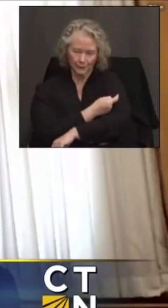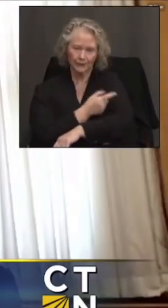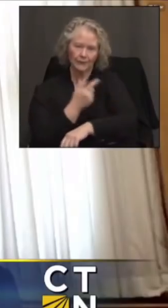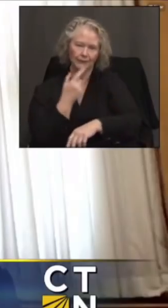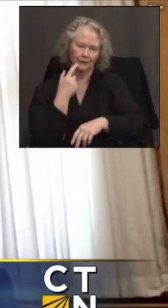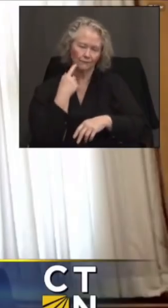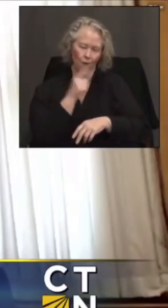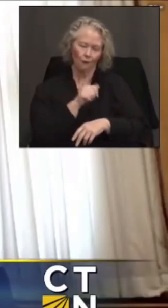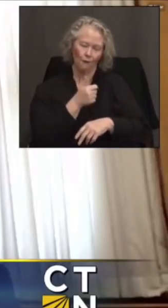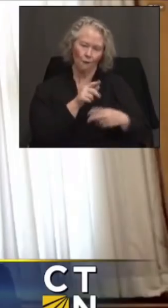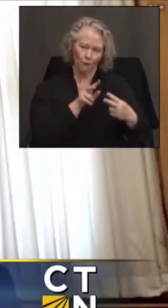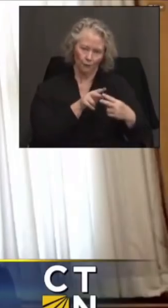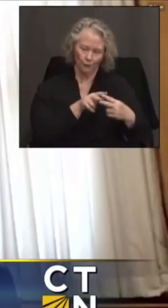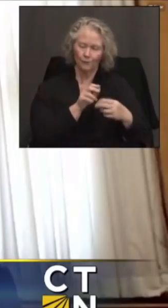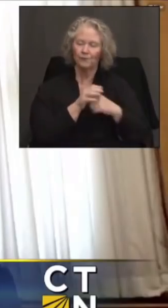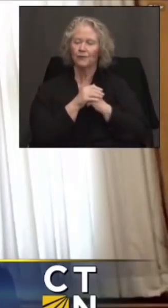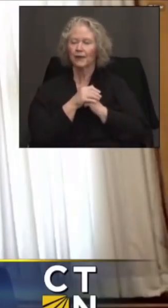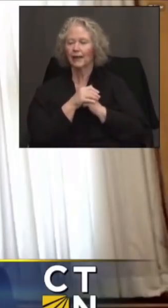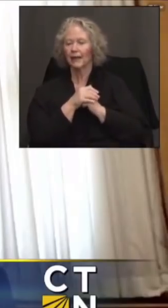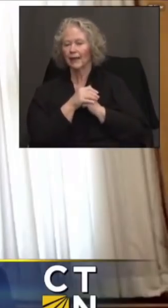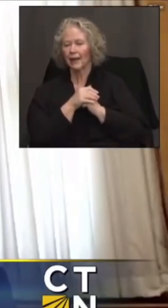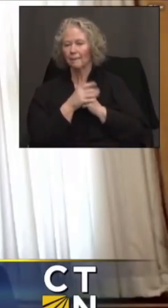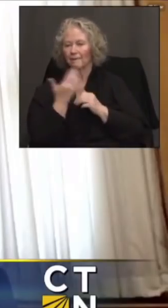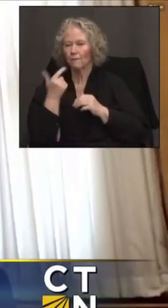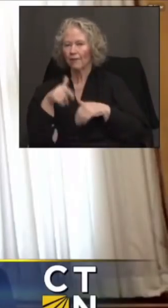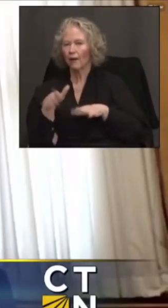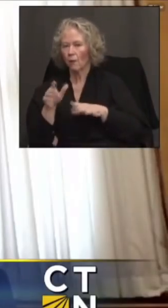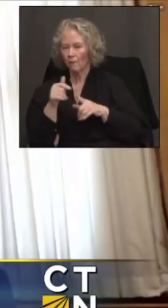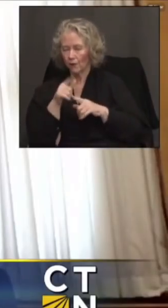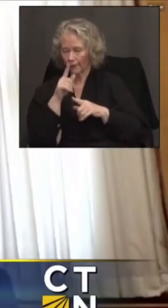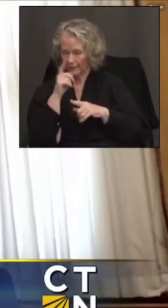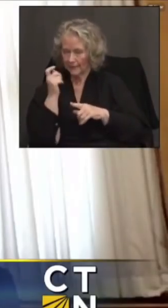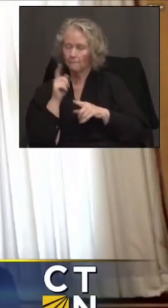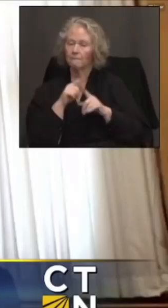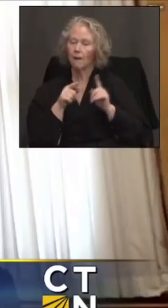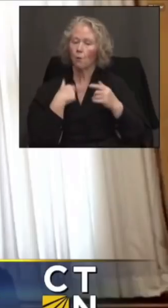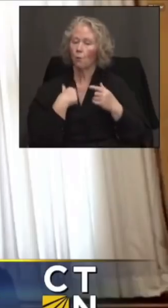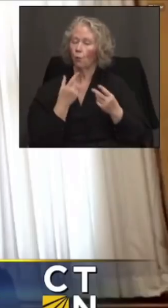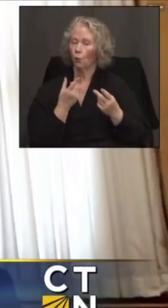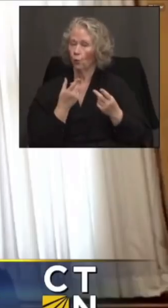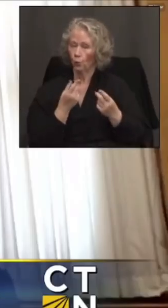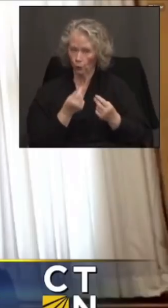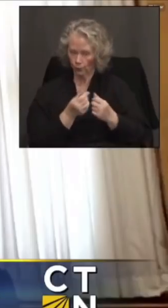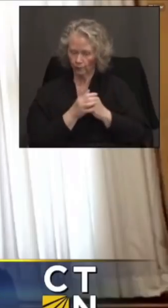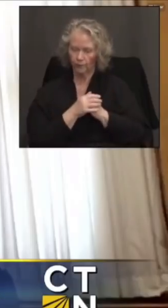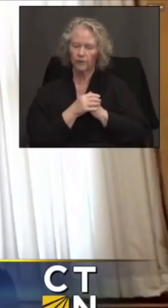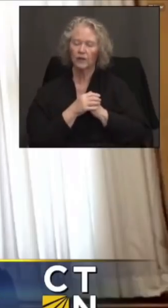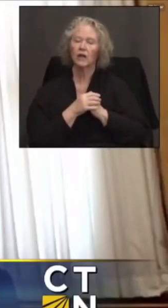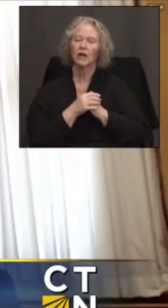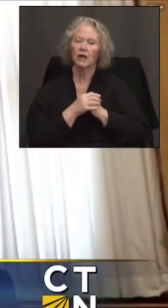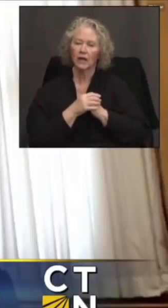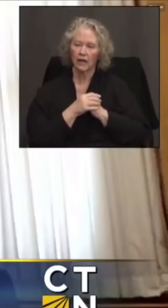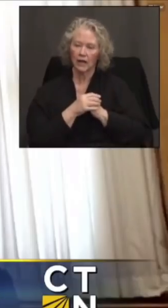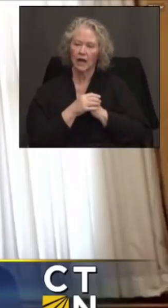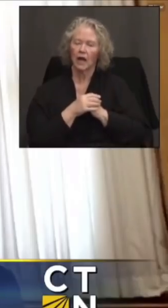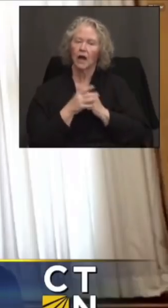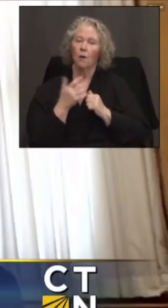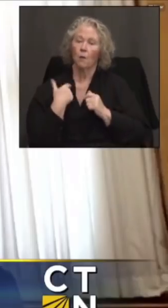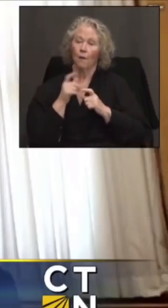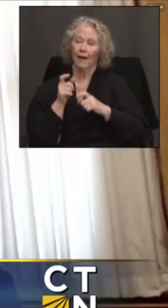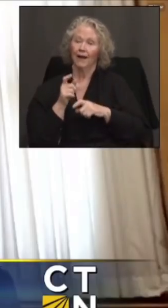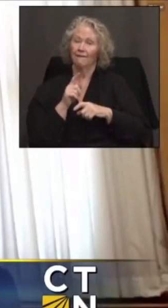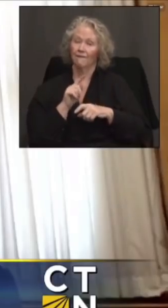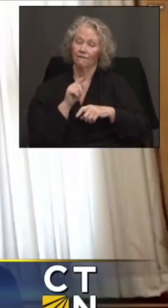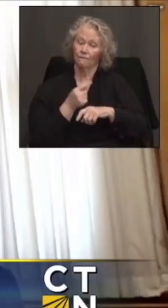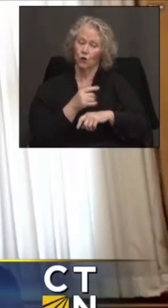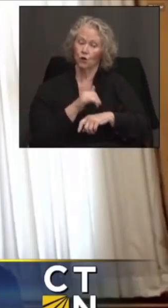mRNA vaccines, most likely before they head home for the summer. But what we're going to do is give them at least a first dose of